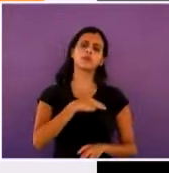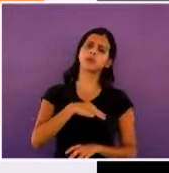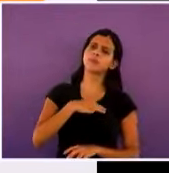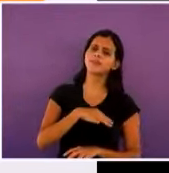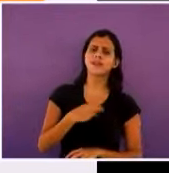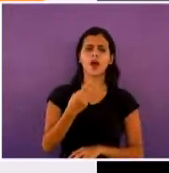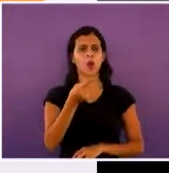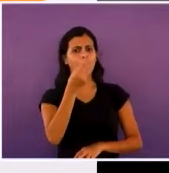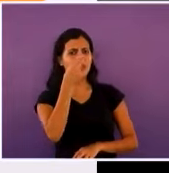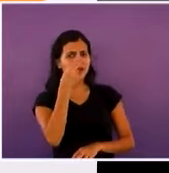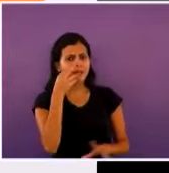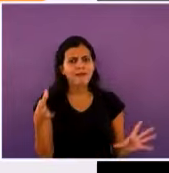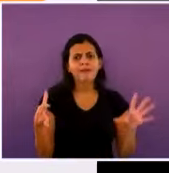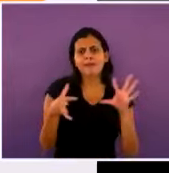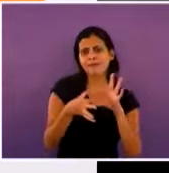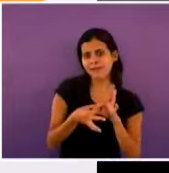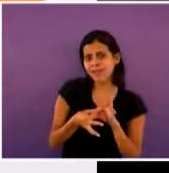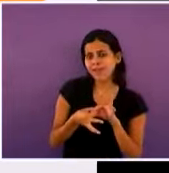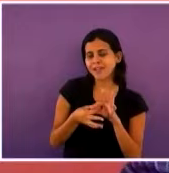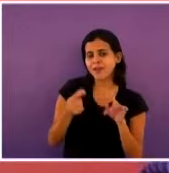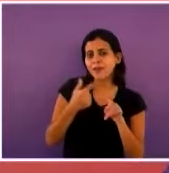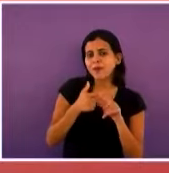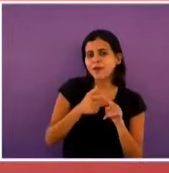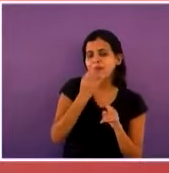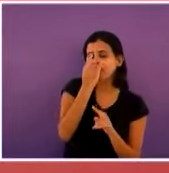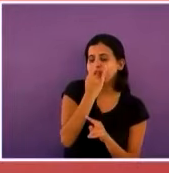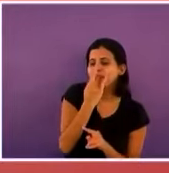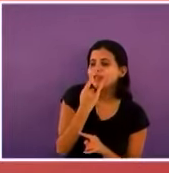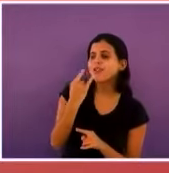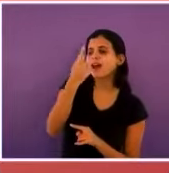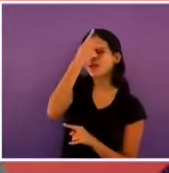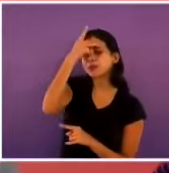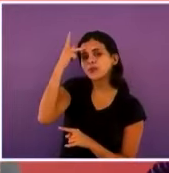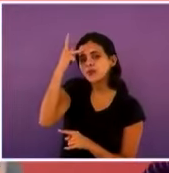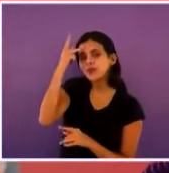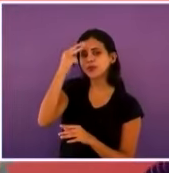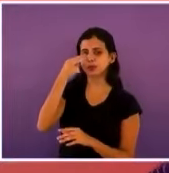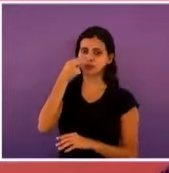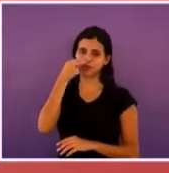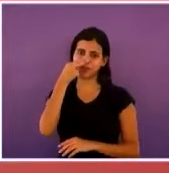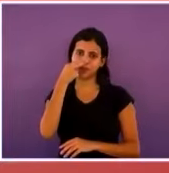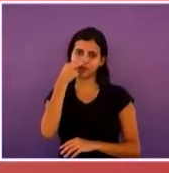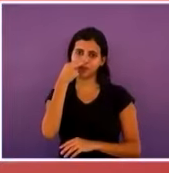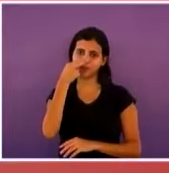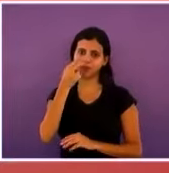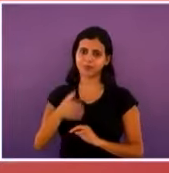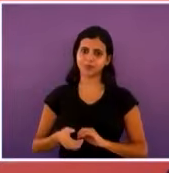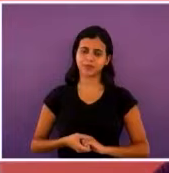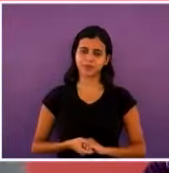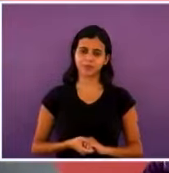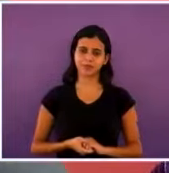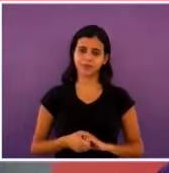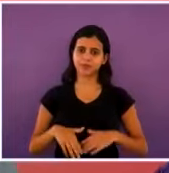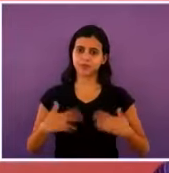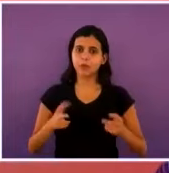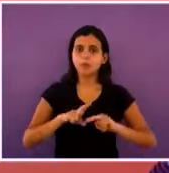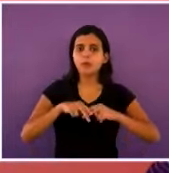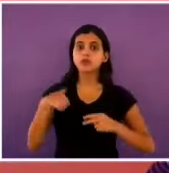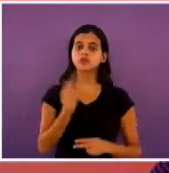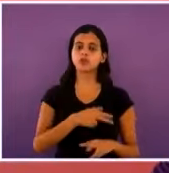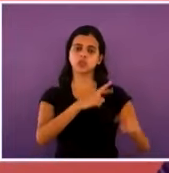Missões, o evangelho, a unidade. And so it is our task to understand what he's talking about. Por isso que é a